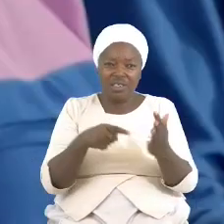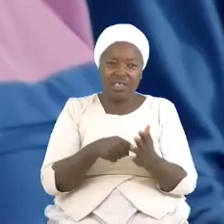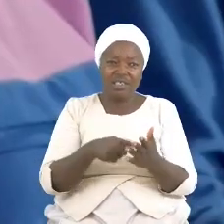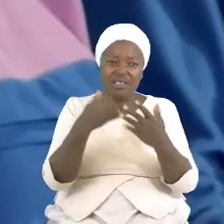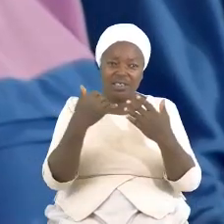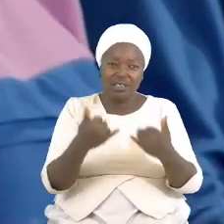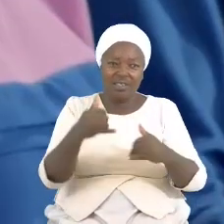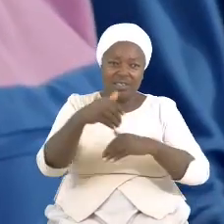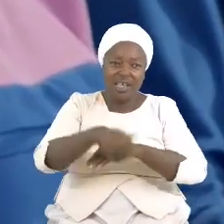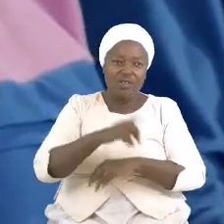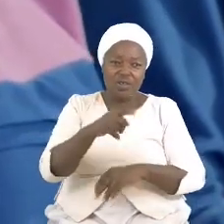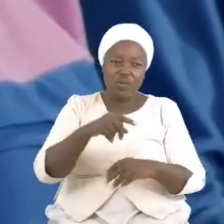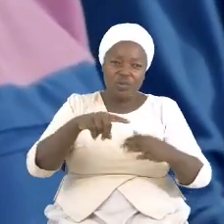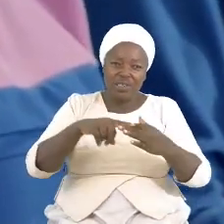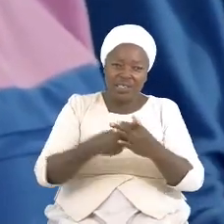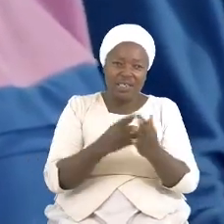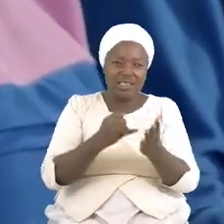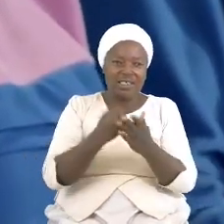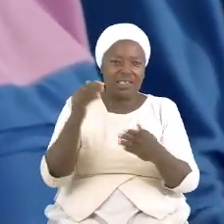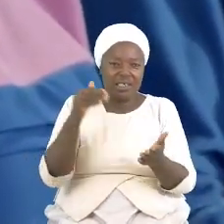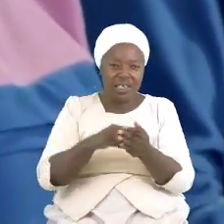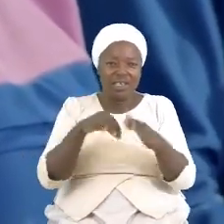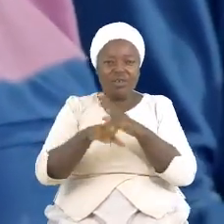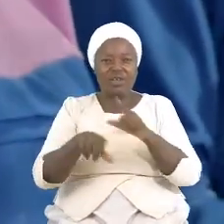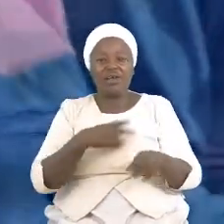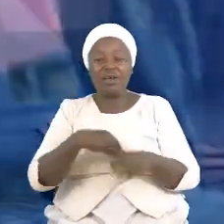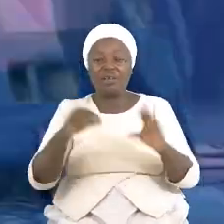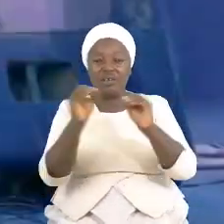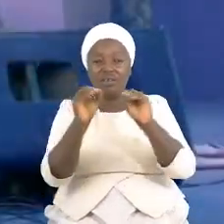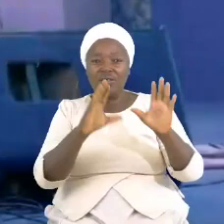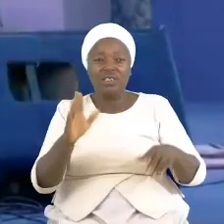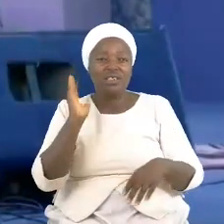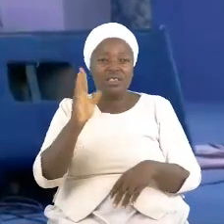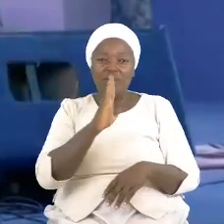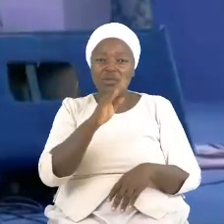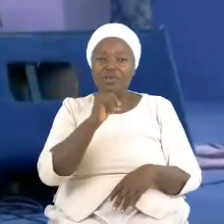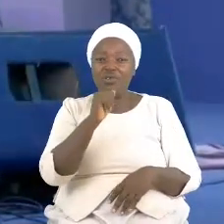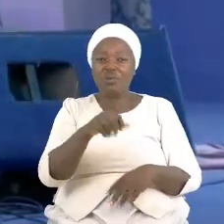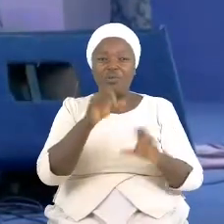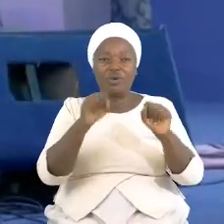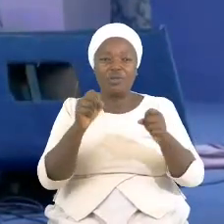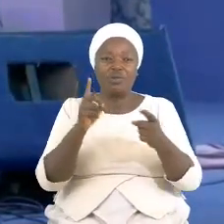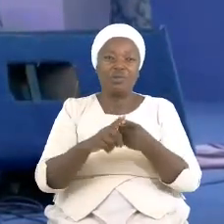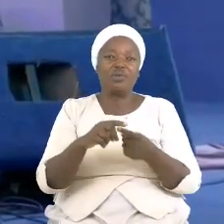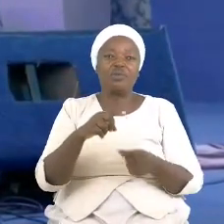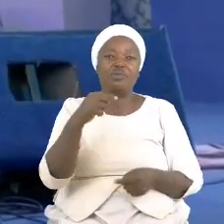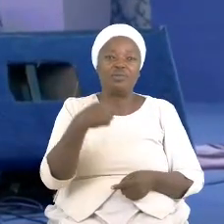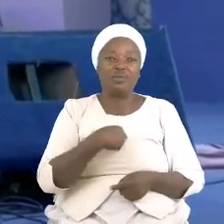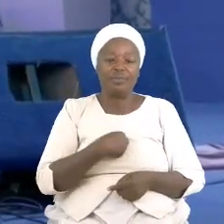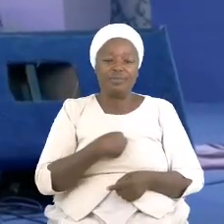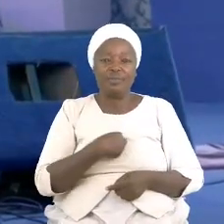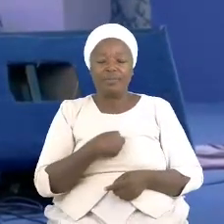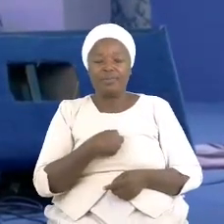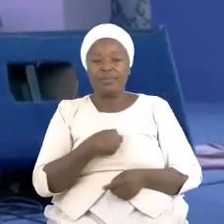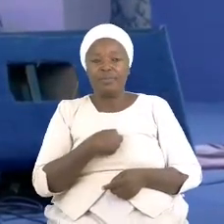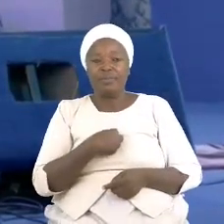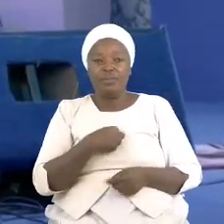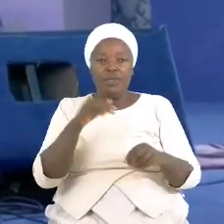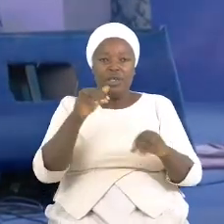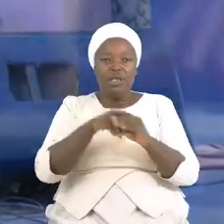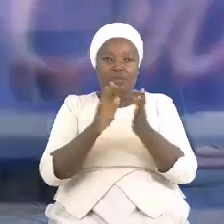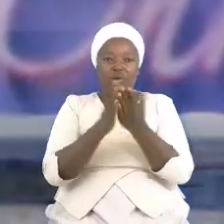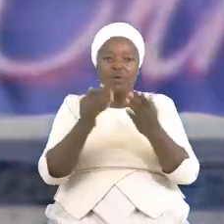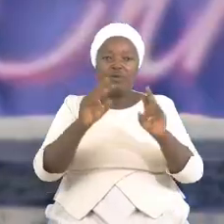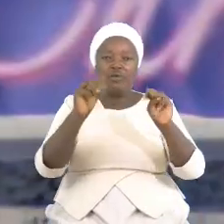life. And nothing shall be impossible unto you. Look at Mark chapter 9. Look at